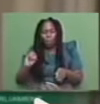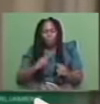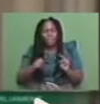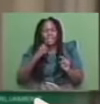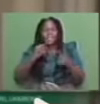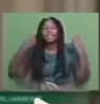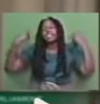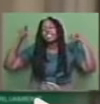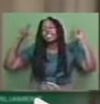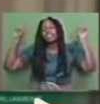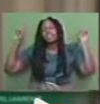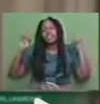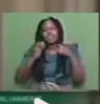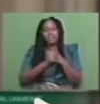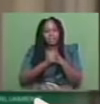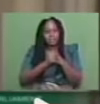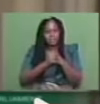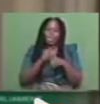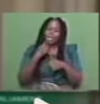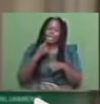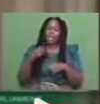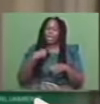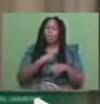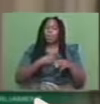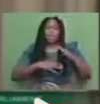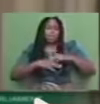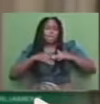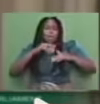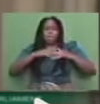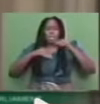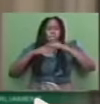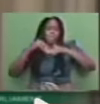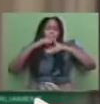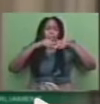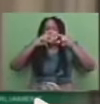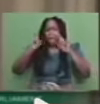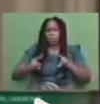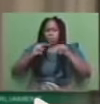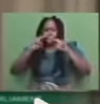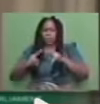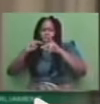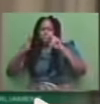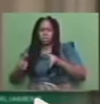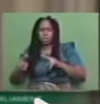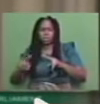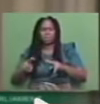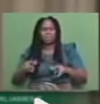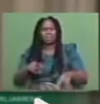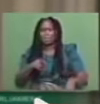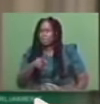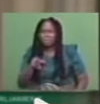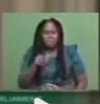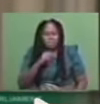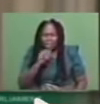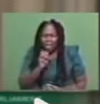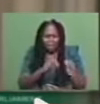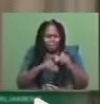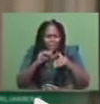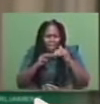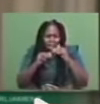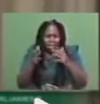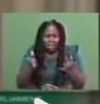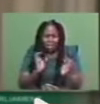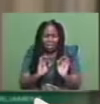You didn't build them. The former Minister of Housing will talk more about that. You didn't build them. But you put that as an